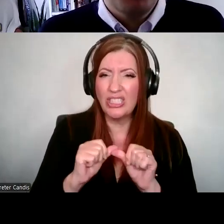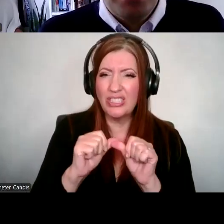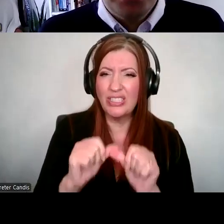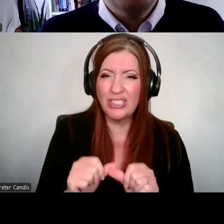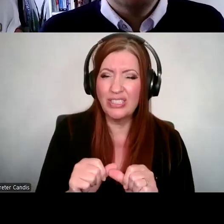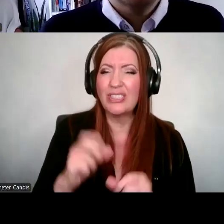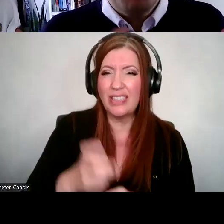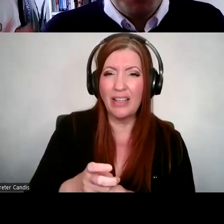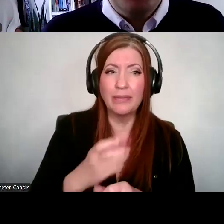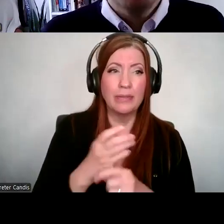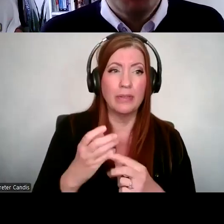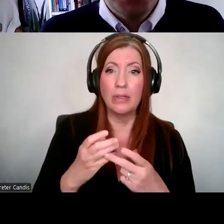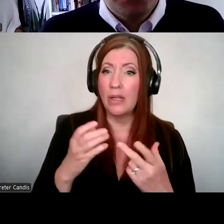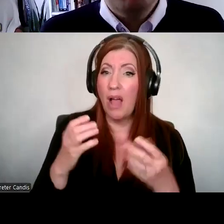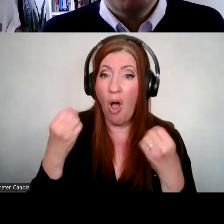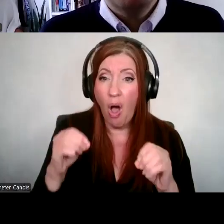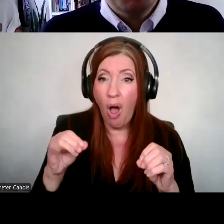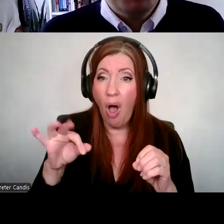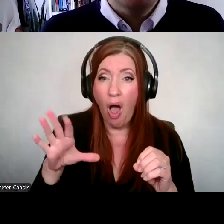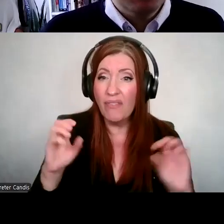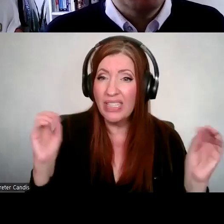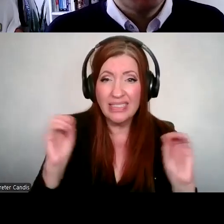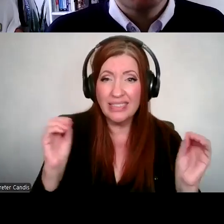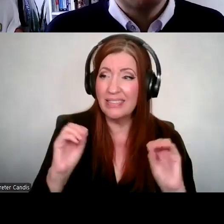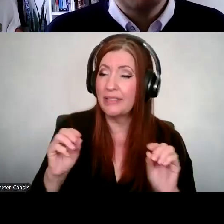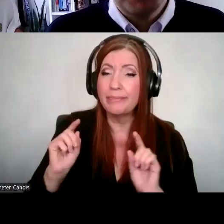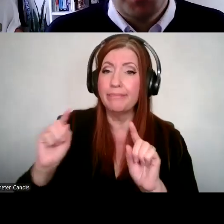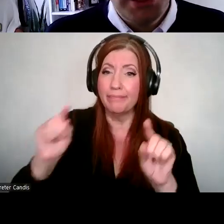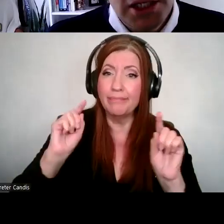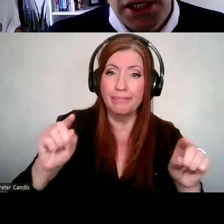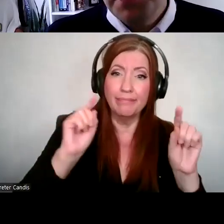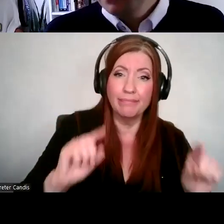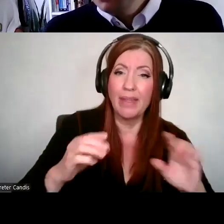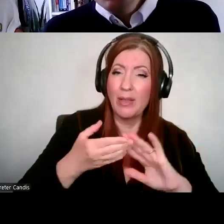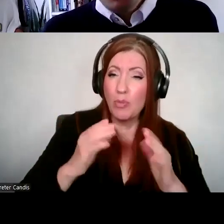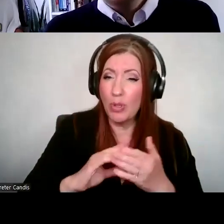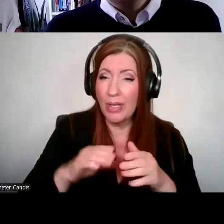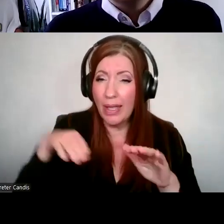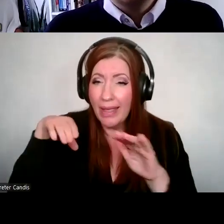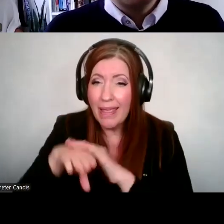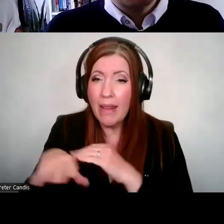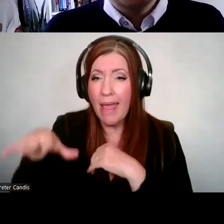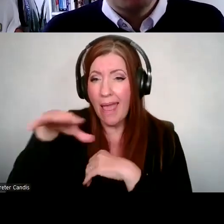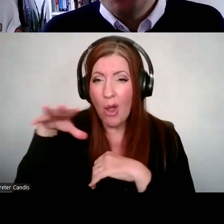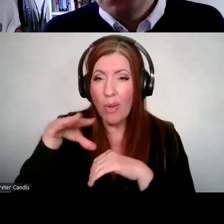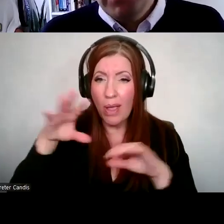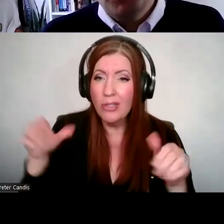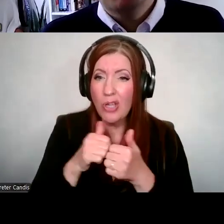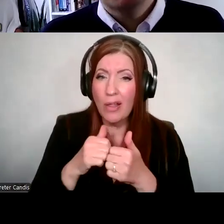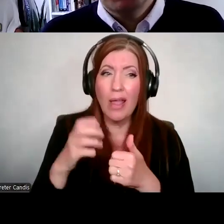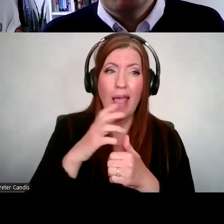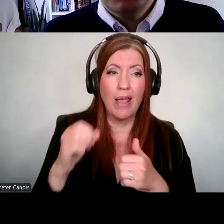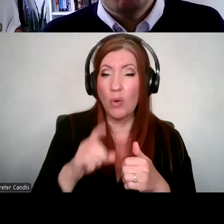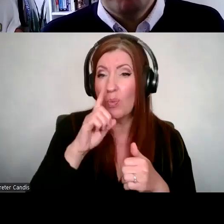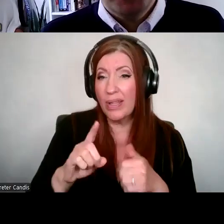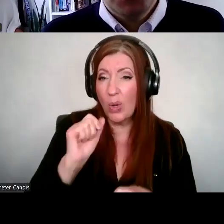so not having an office, kind of being out in the community a lot more and being in spaces that can sometimes be quite challenging. And then also the very short-term nature of the work,